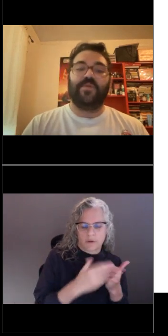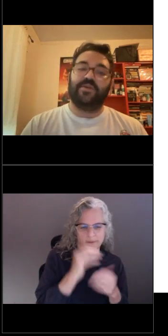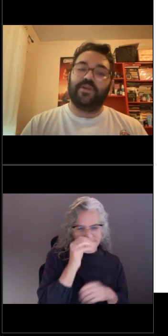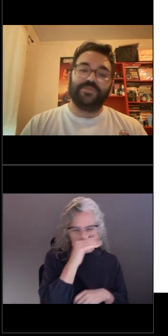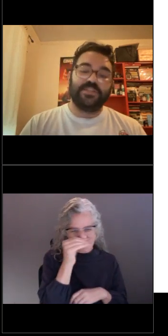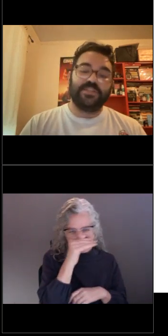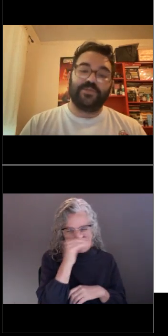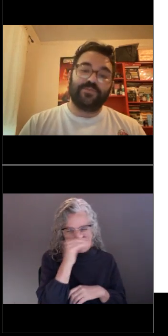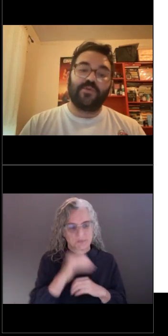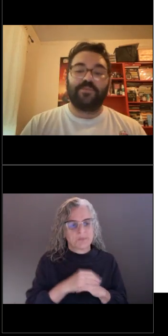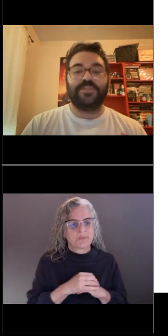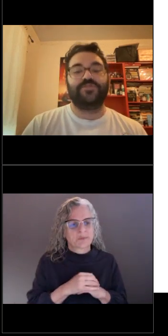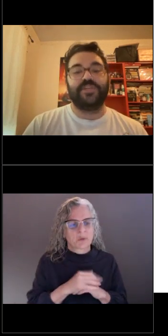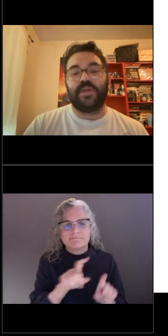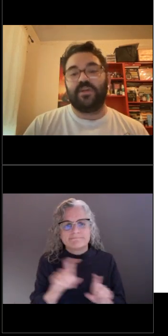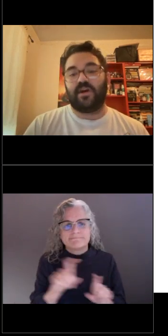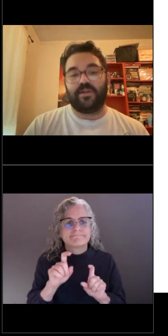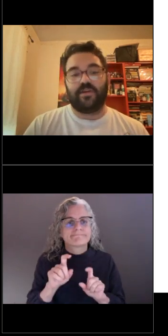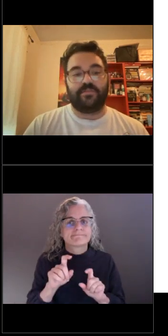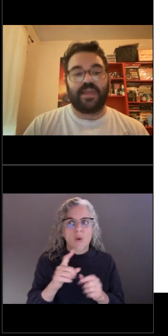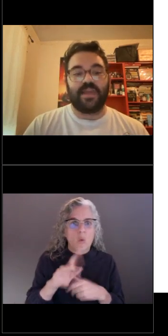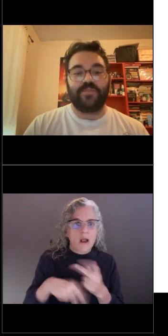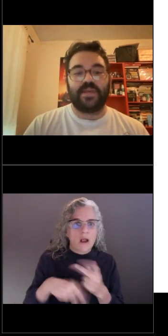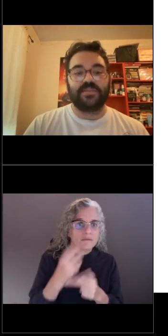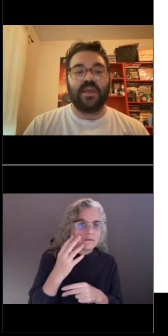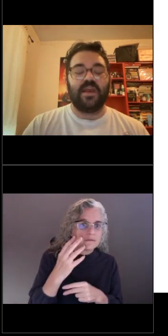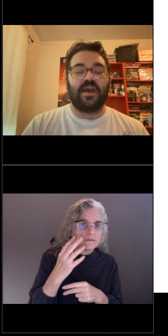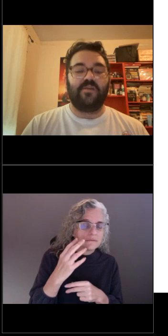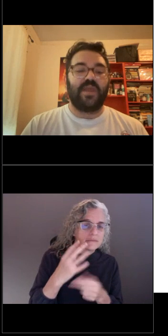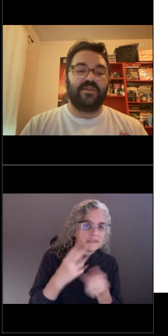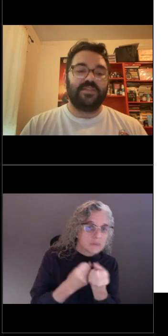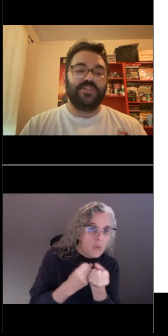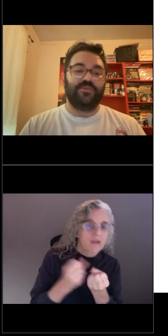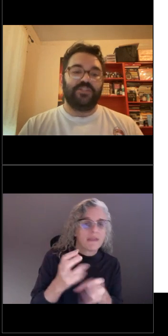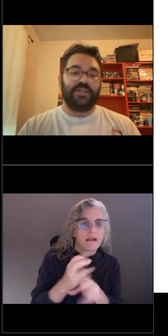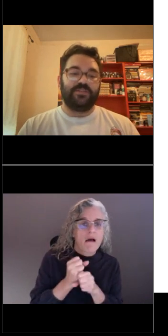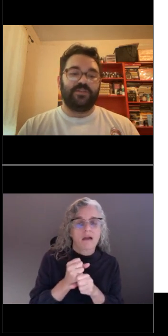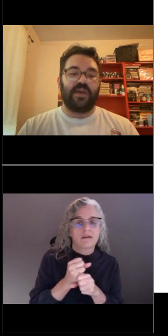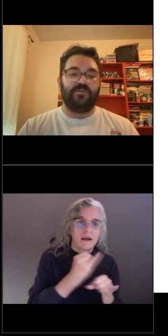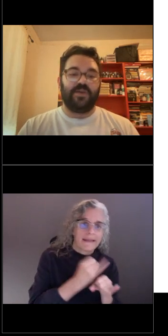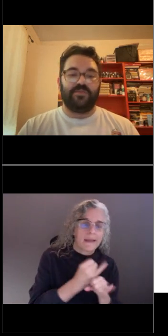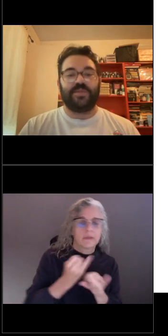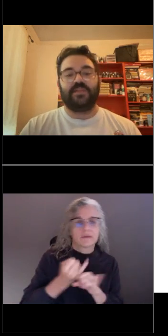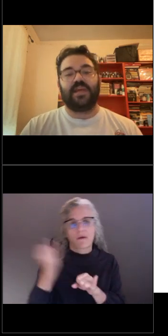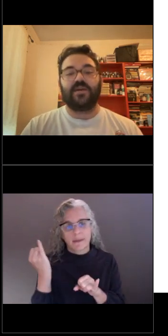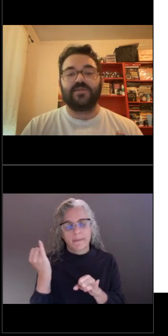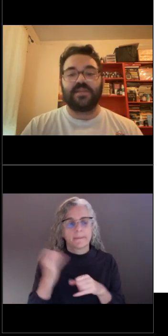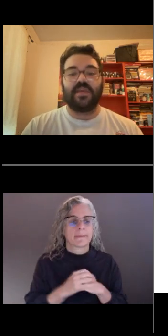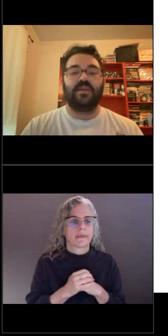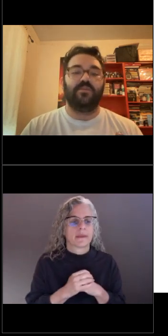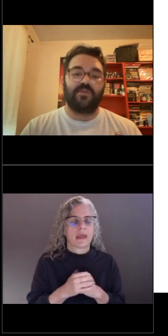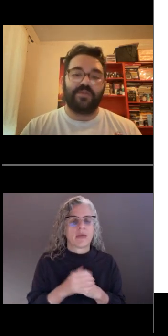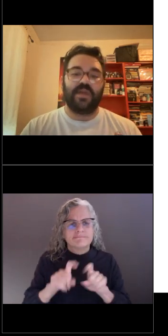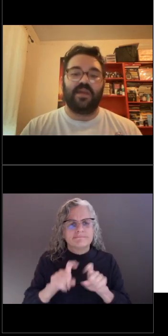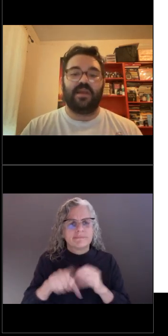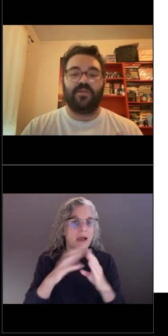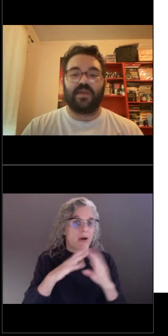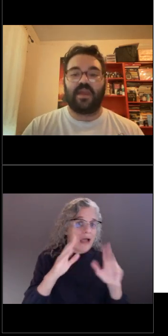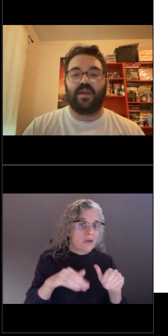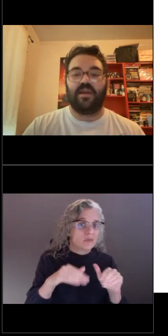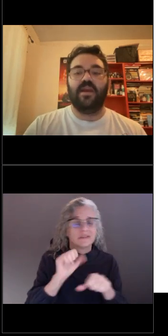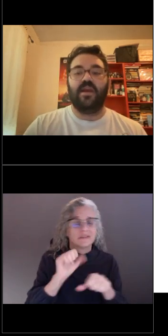people about their experiences with support and mistreatment on and off campus, and their situations with respect to housing,